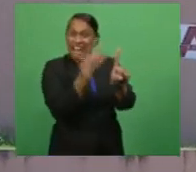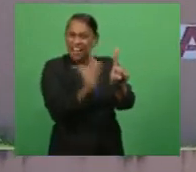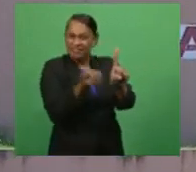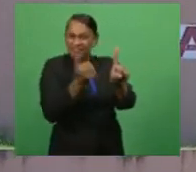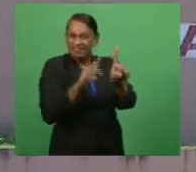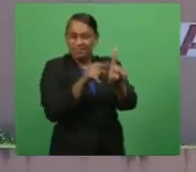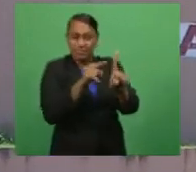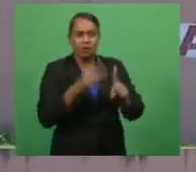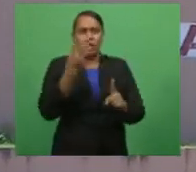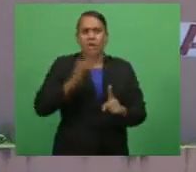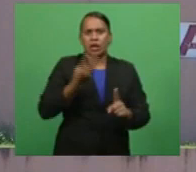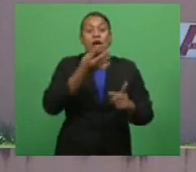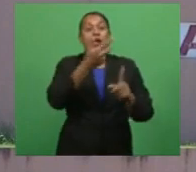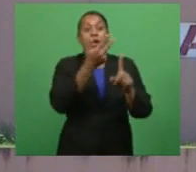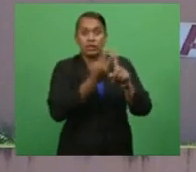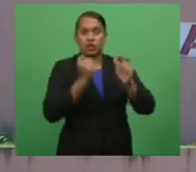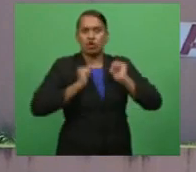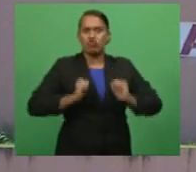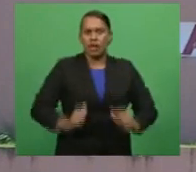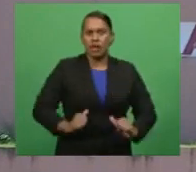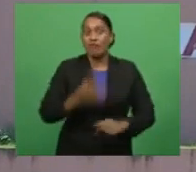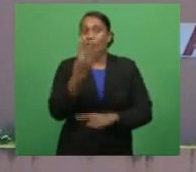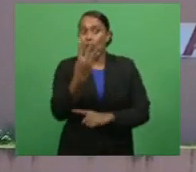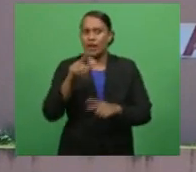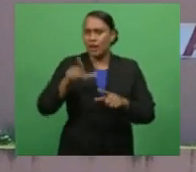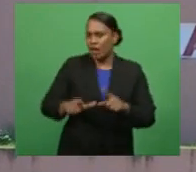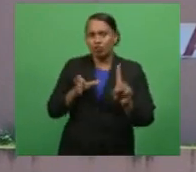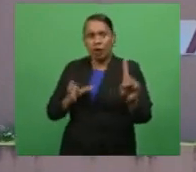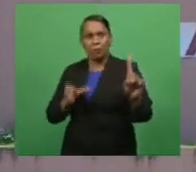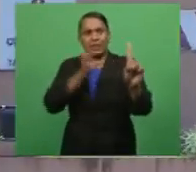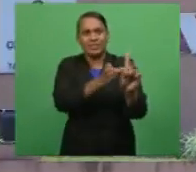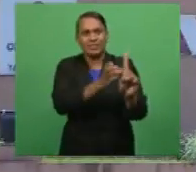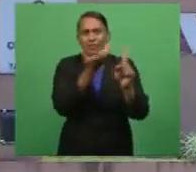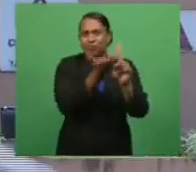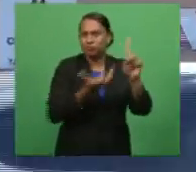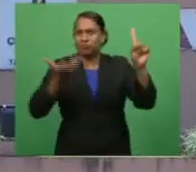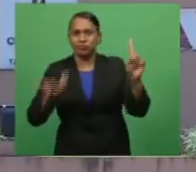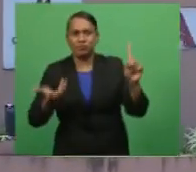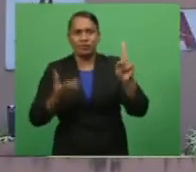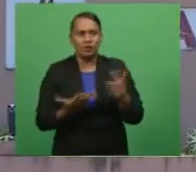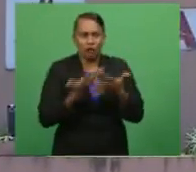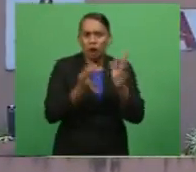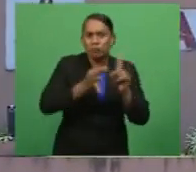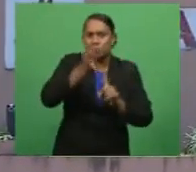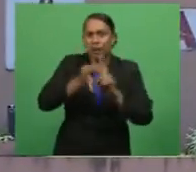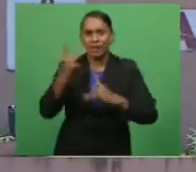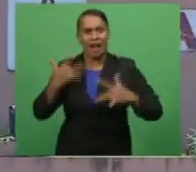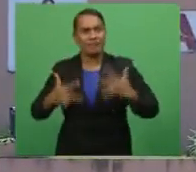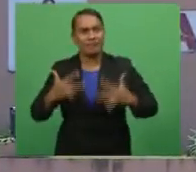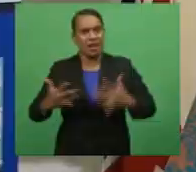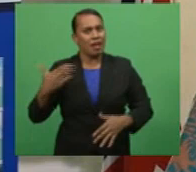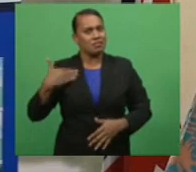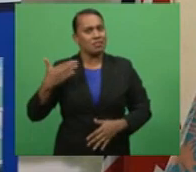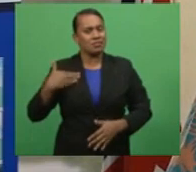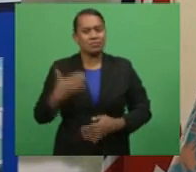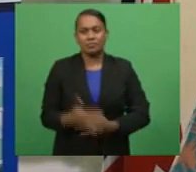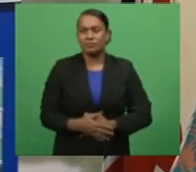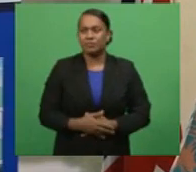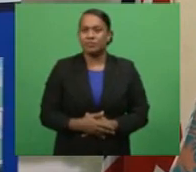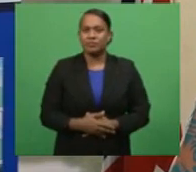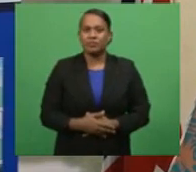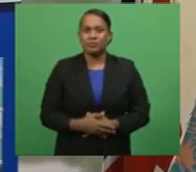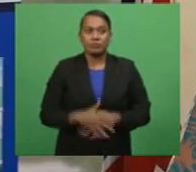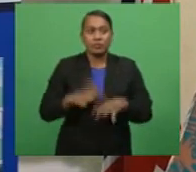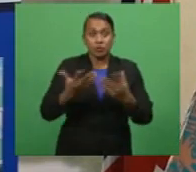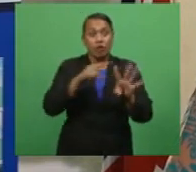while the 4 active patients are in isolation and in stable condition. 3 of the 4 cases are in